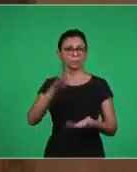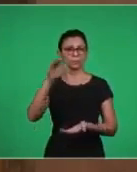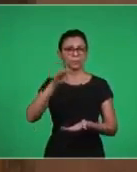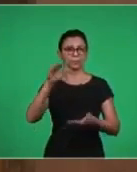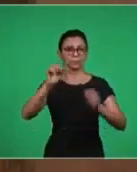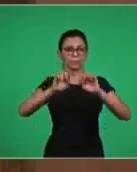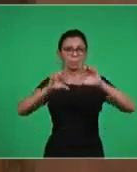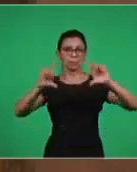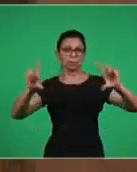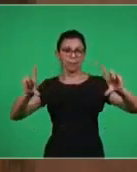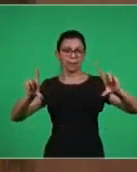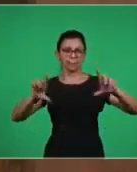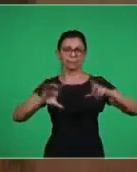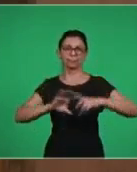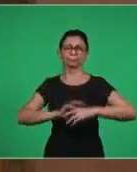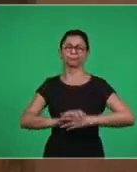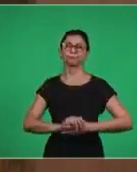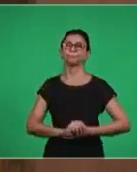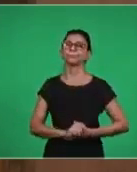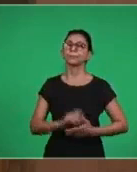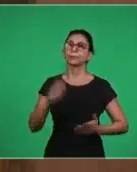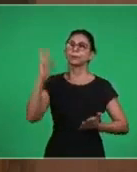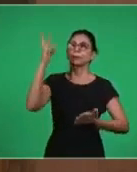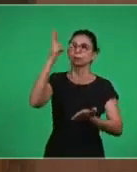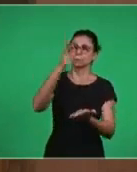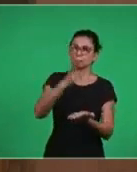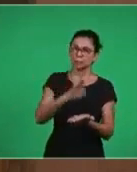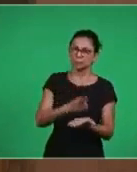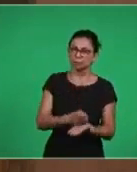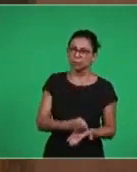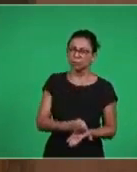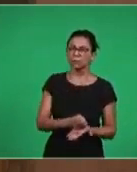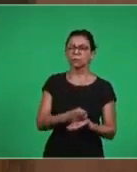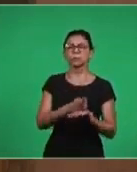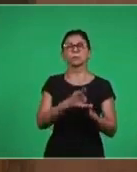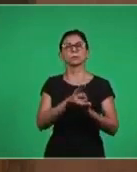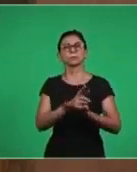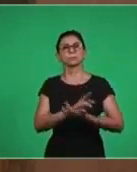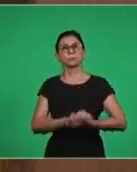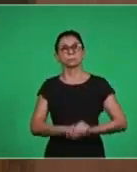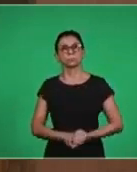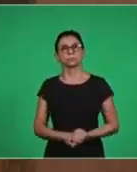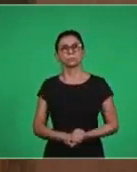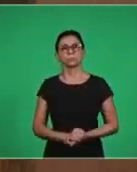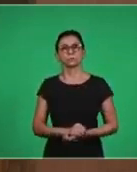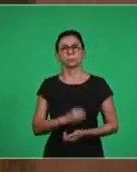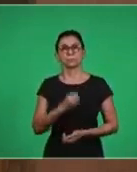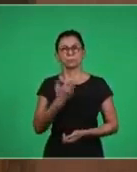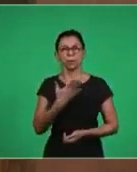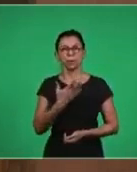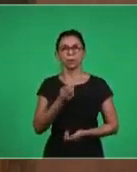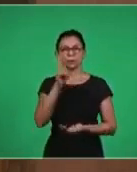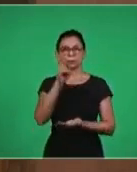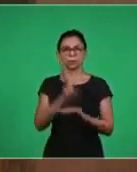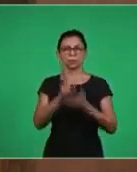the entire work of the Holy Spirit. And the benefits are exactly in this unity, on this same